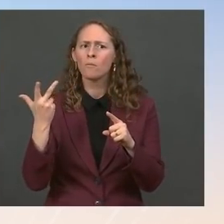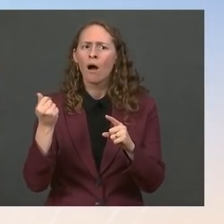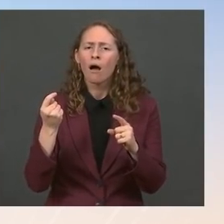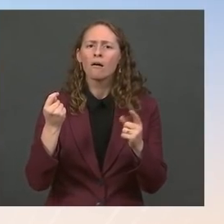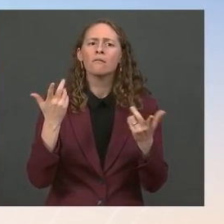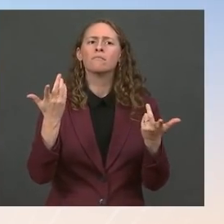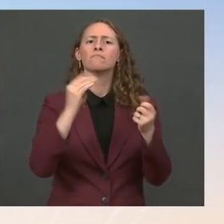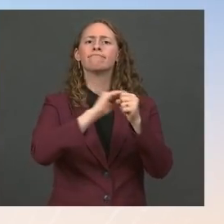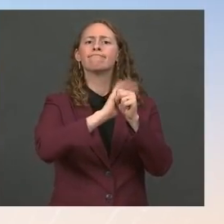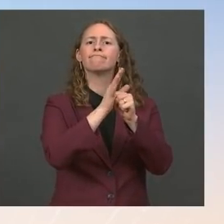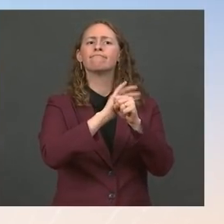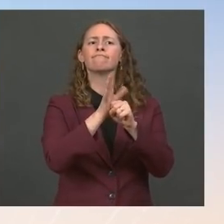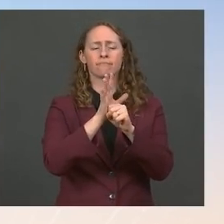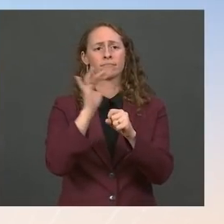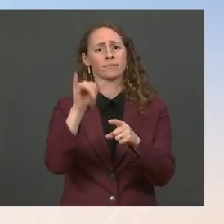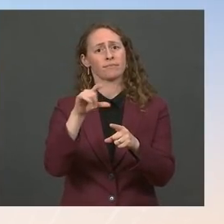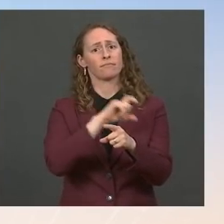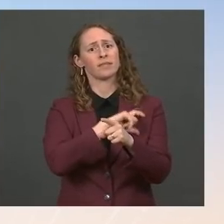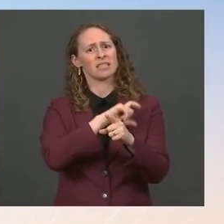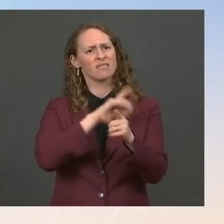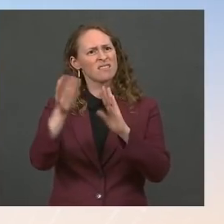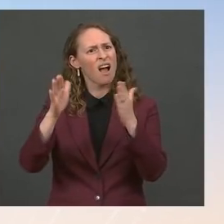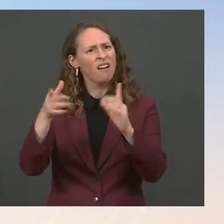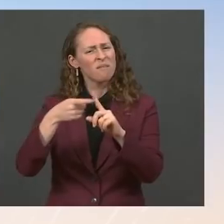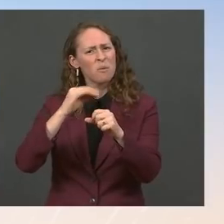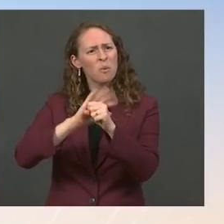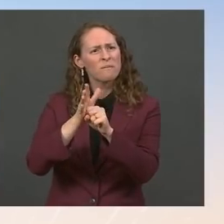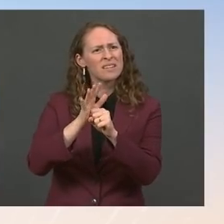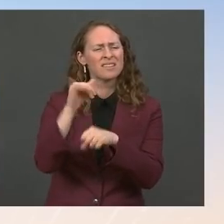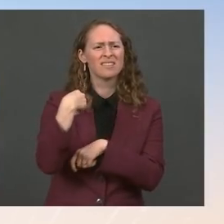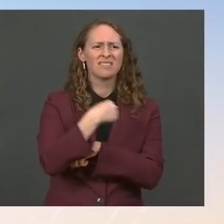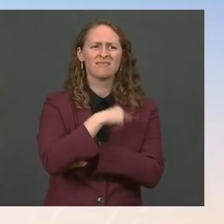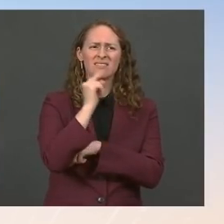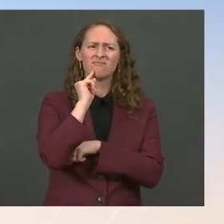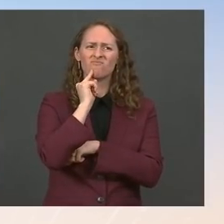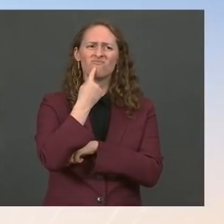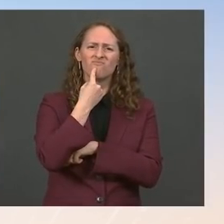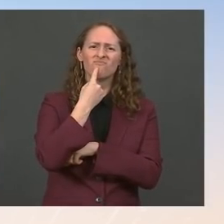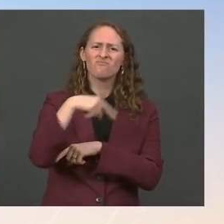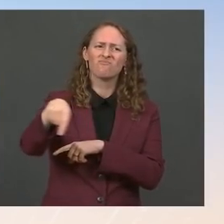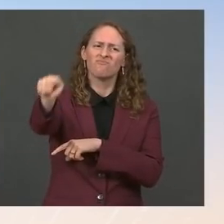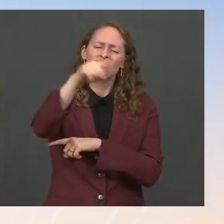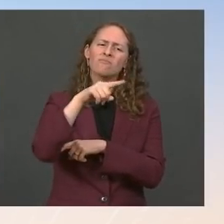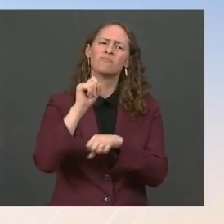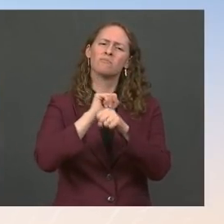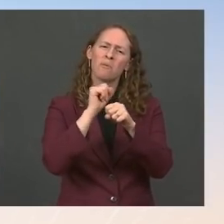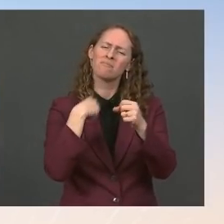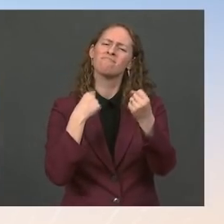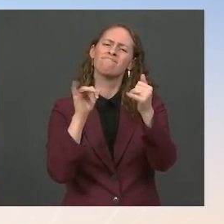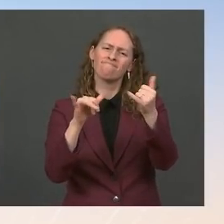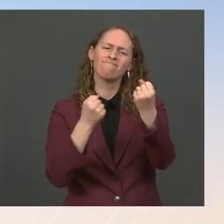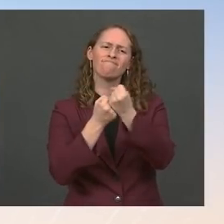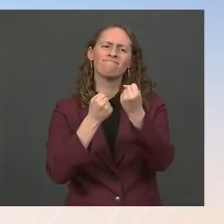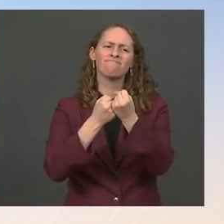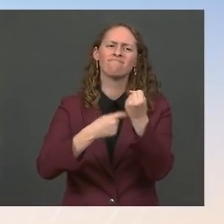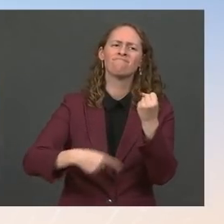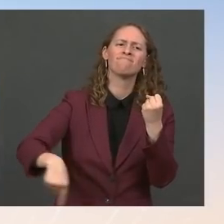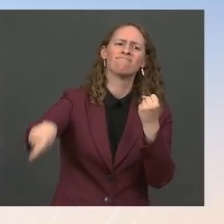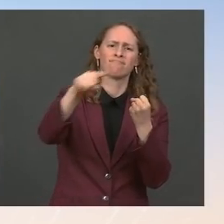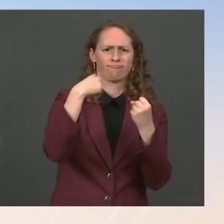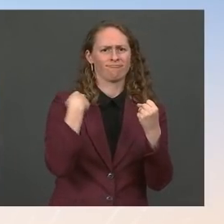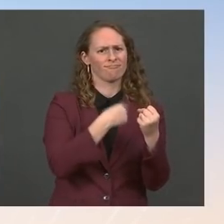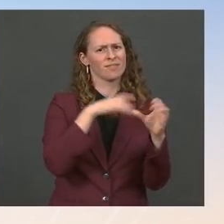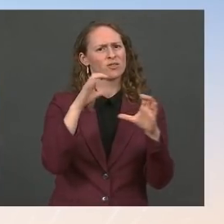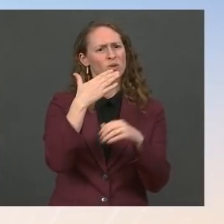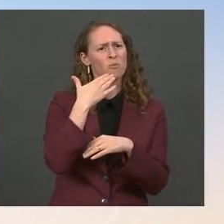take seriously. Departments are trying to save people in their departments, people who work for them. We support that effort, and there's been success across the country in that